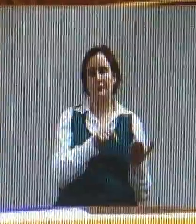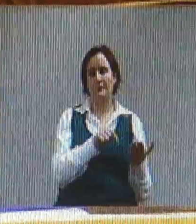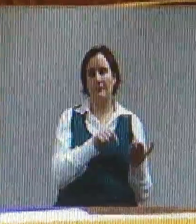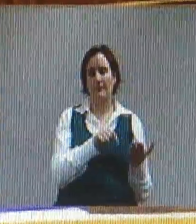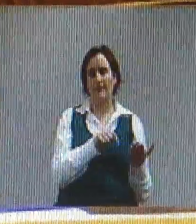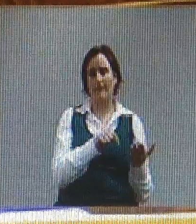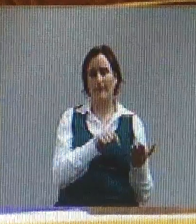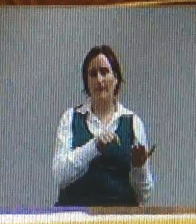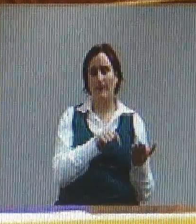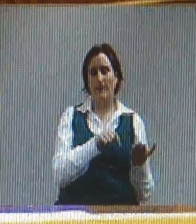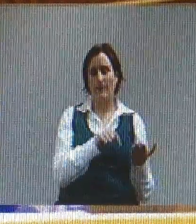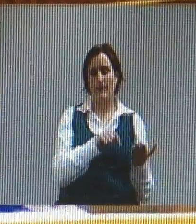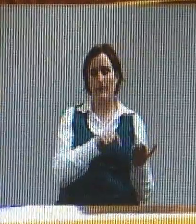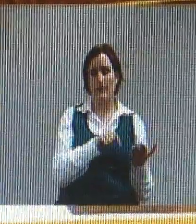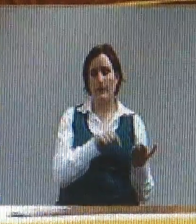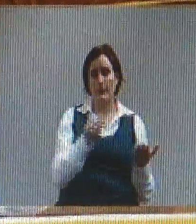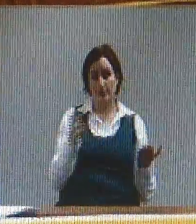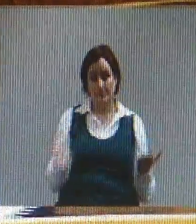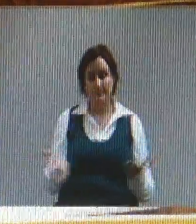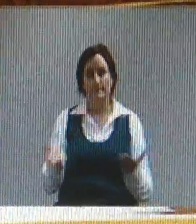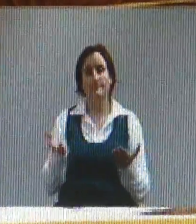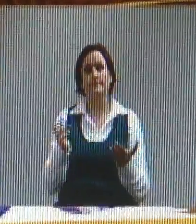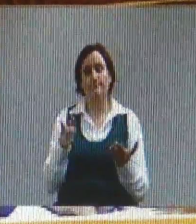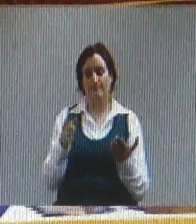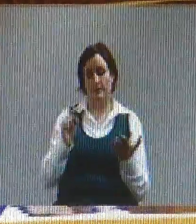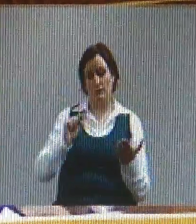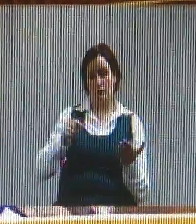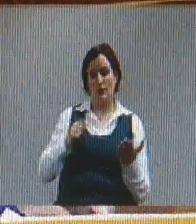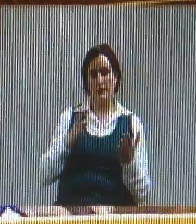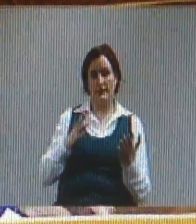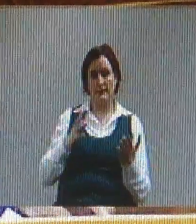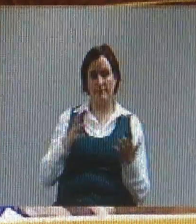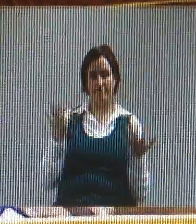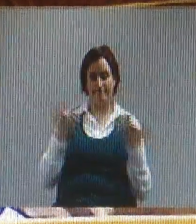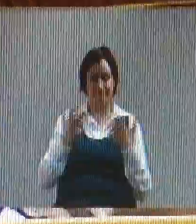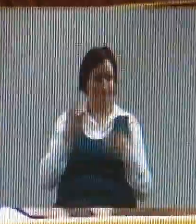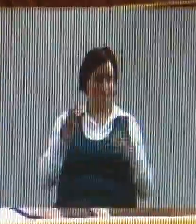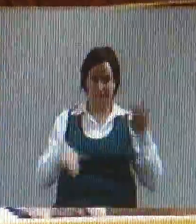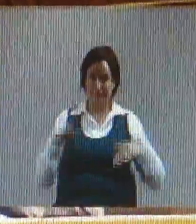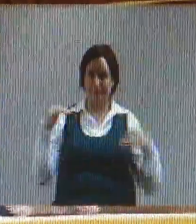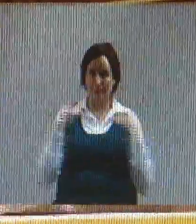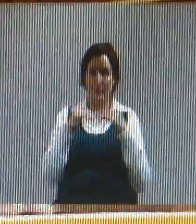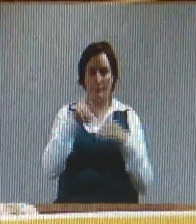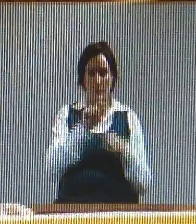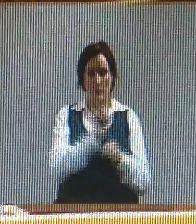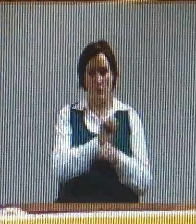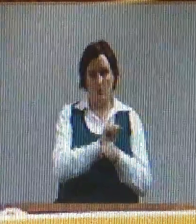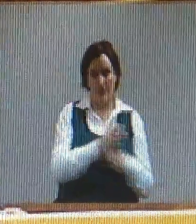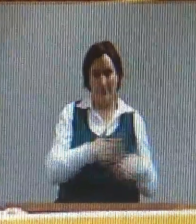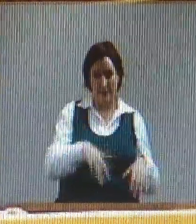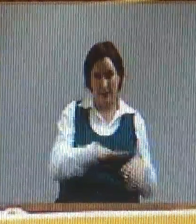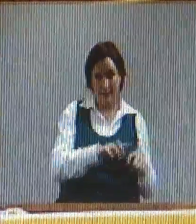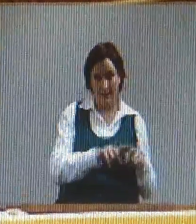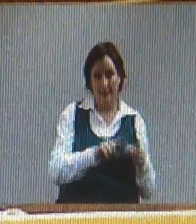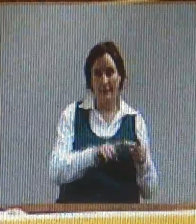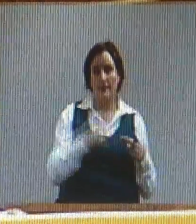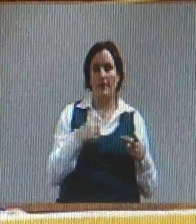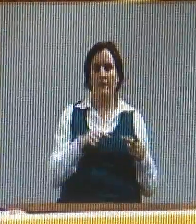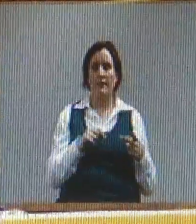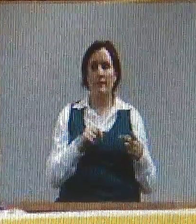that ensure gender compliances in the workplace and create a necessary